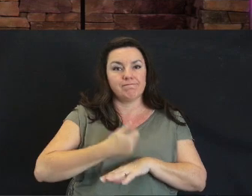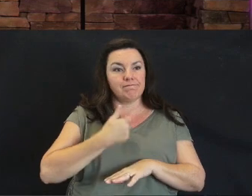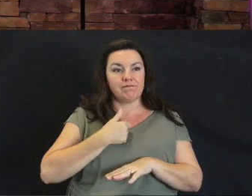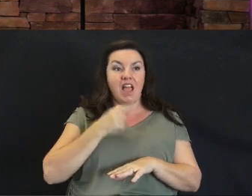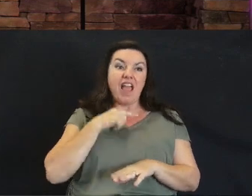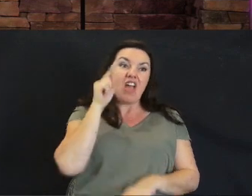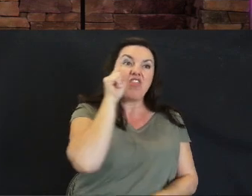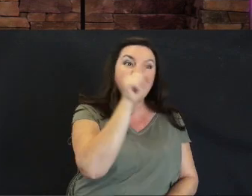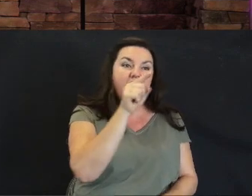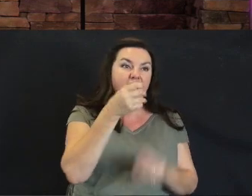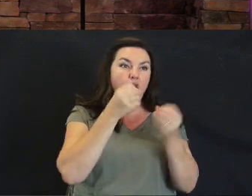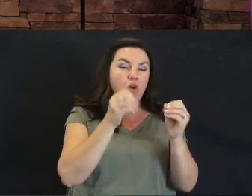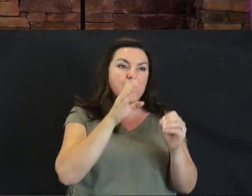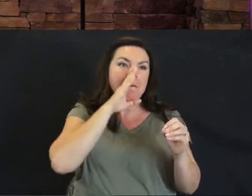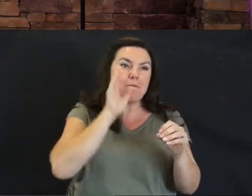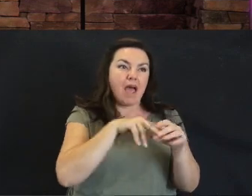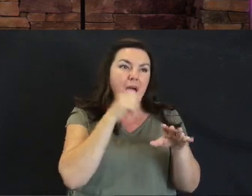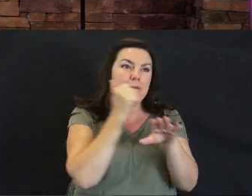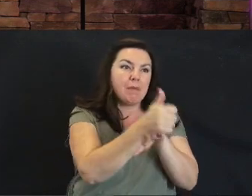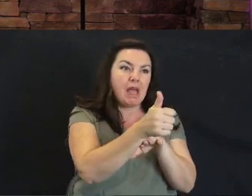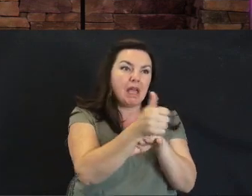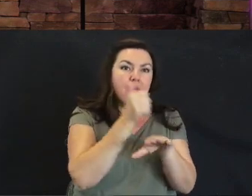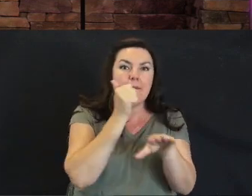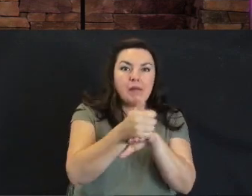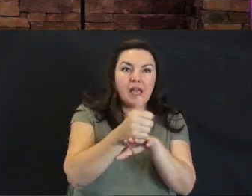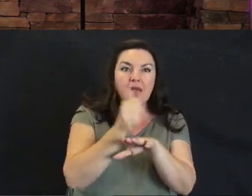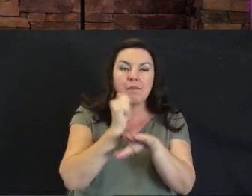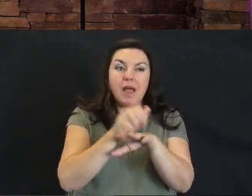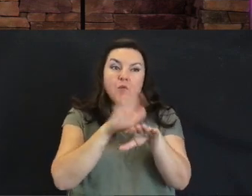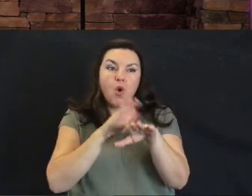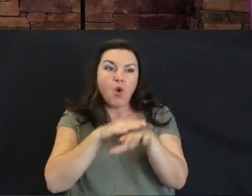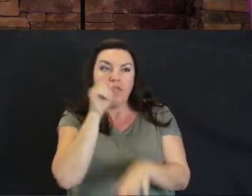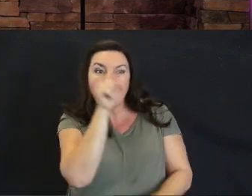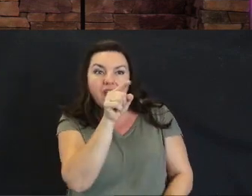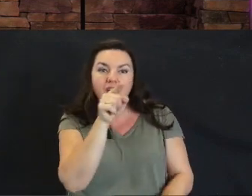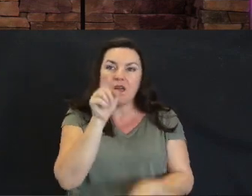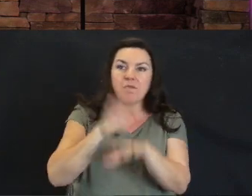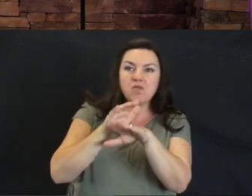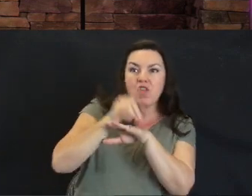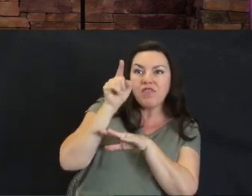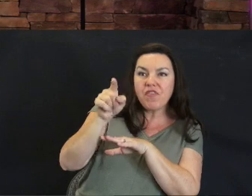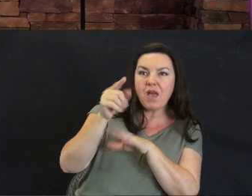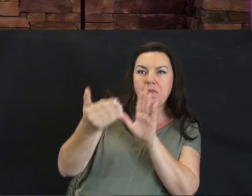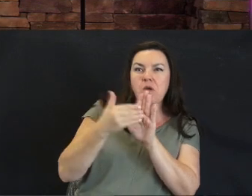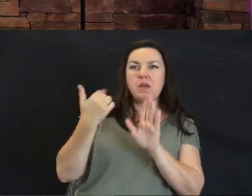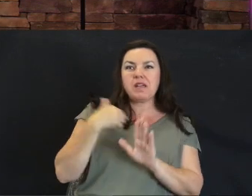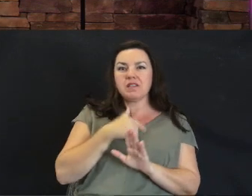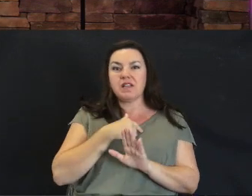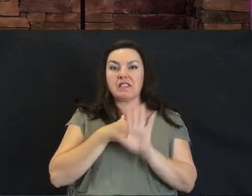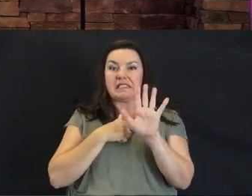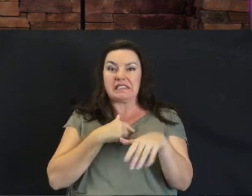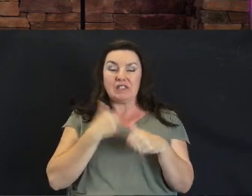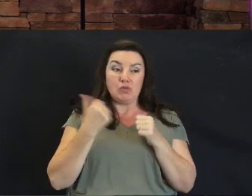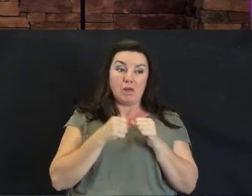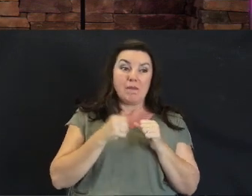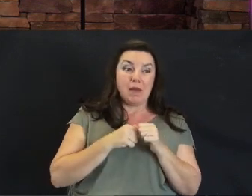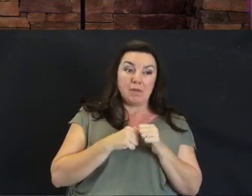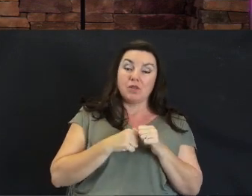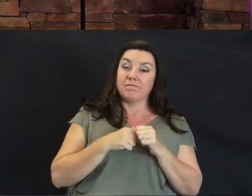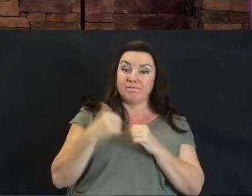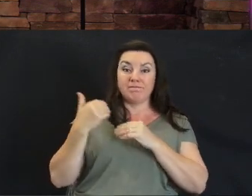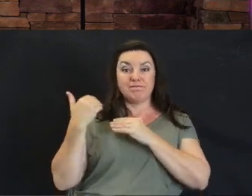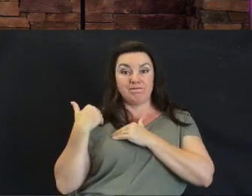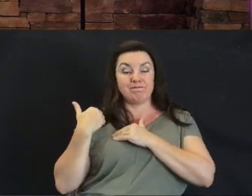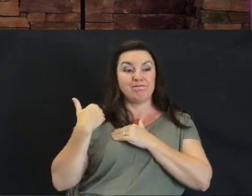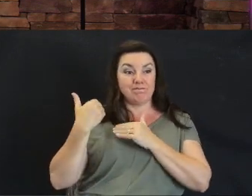this organization's bad Or that organization is dangerous Or watch out what they believe Or they're on the move against us I gotta remember Remember that there's three fingers Pointing